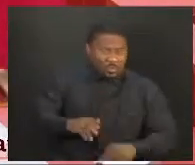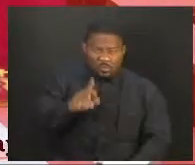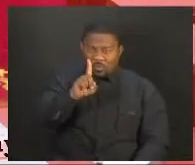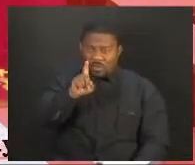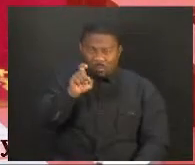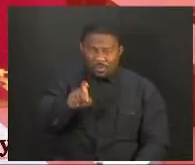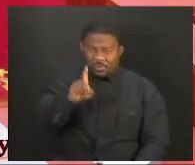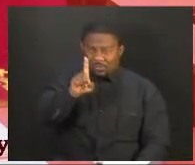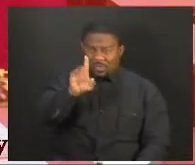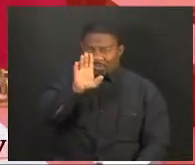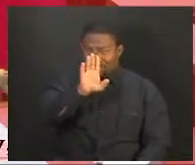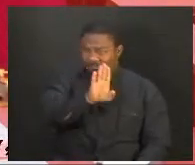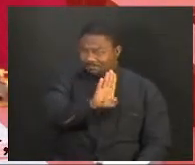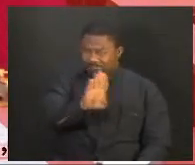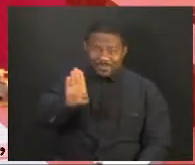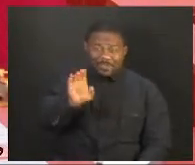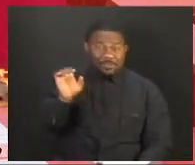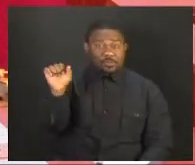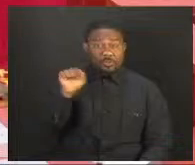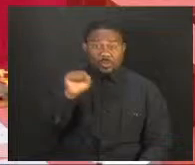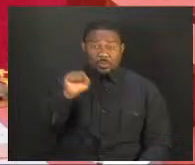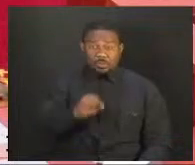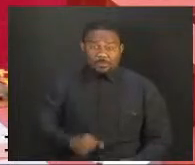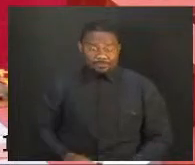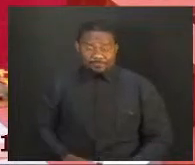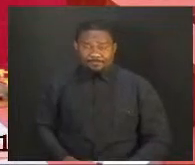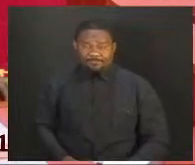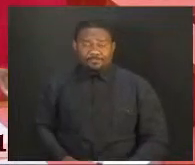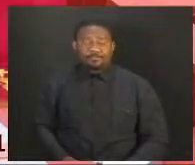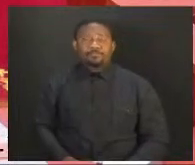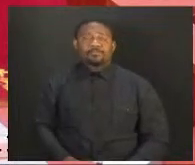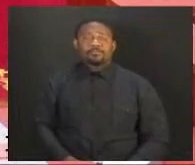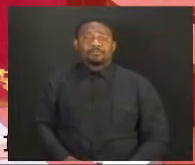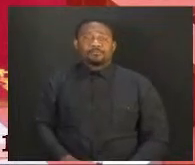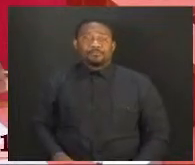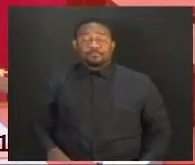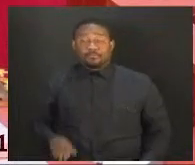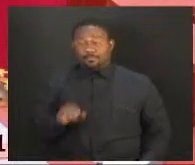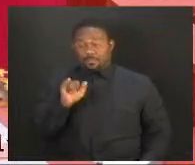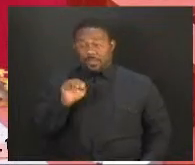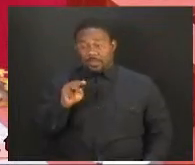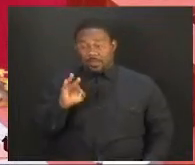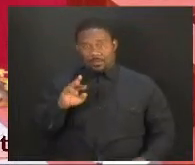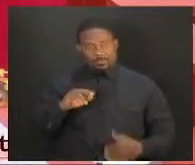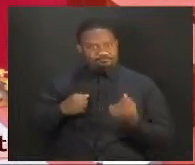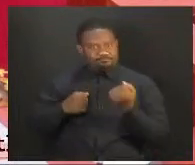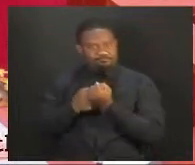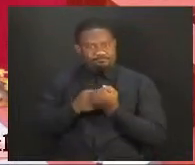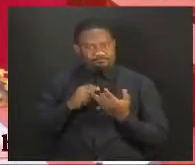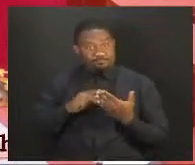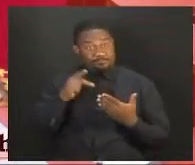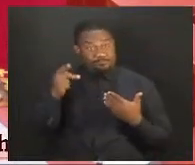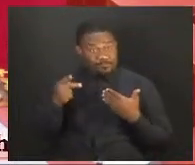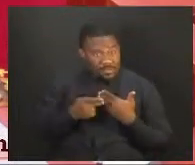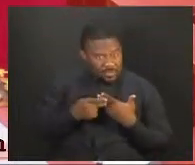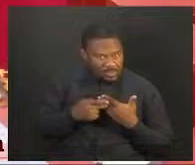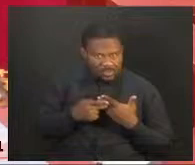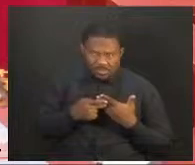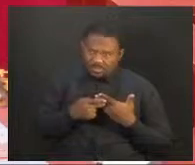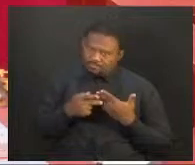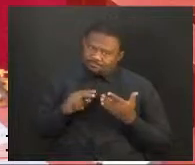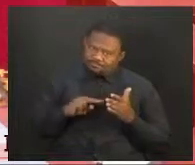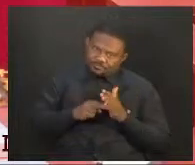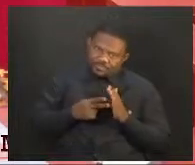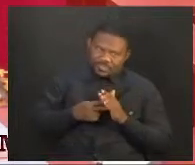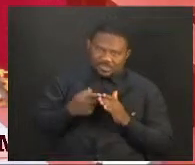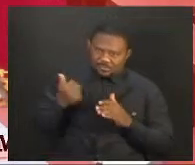billion US. Right, Honorable Speaker, the IMF-supported program imposed an annual disbursement